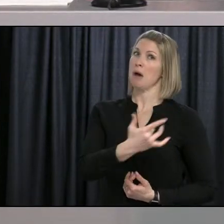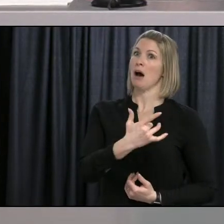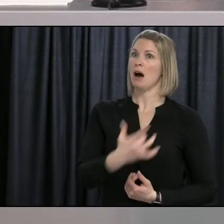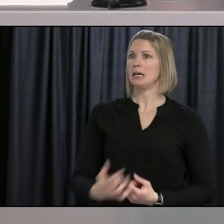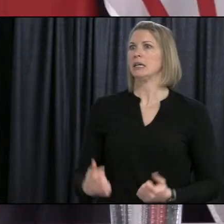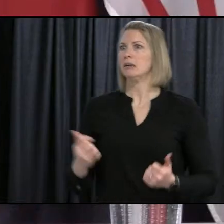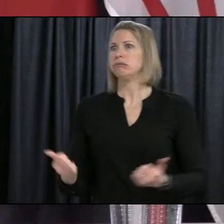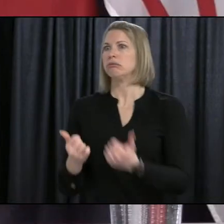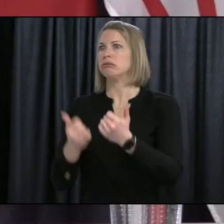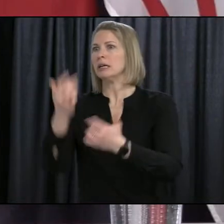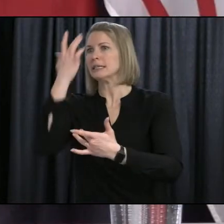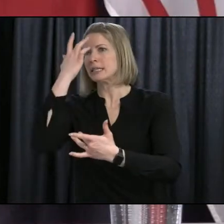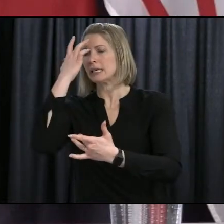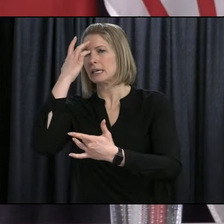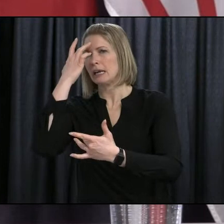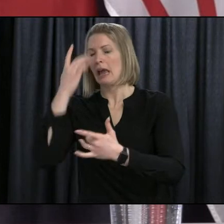numbers,